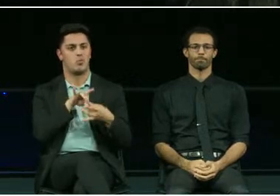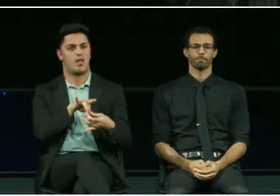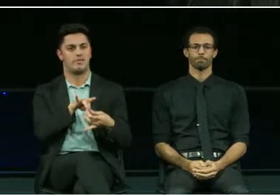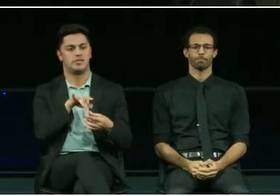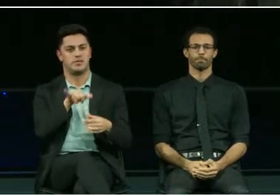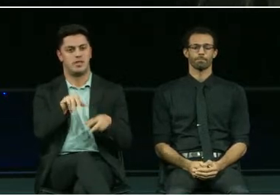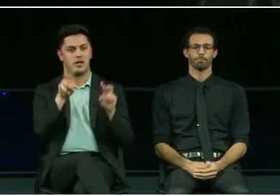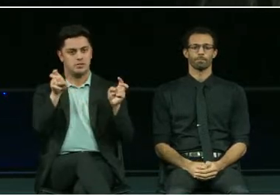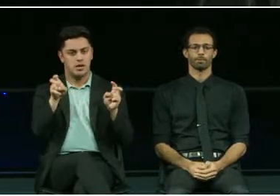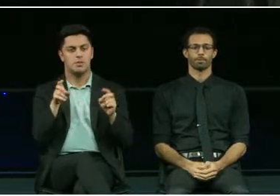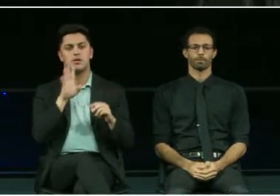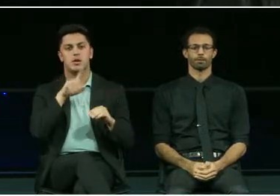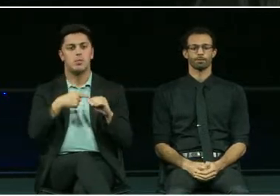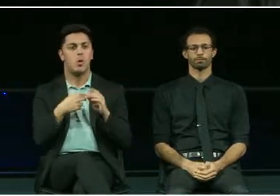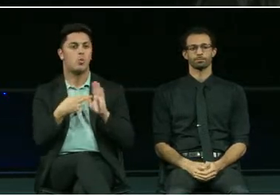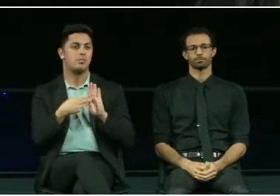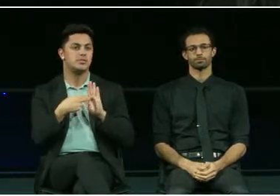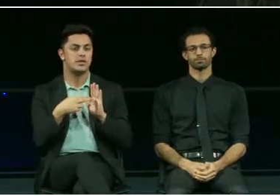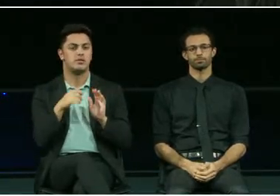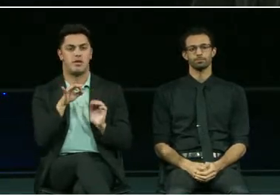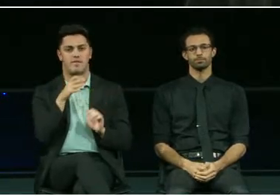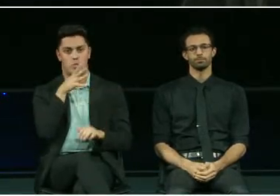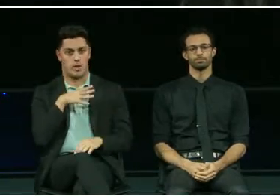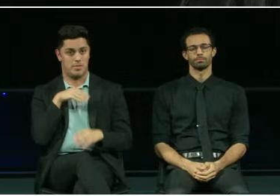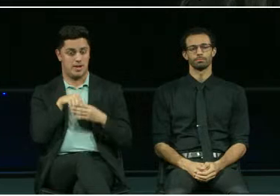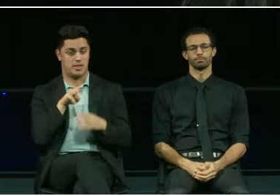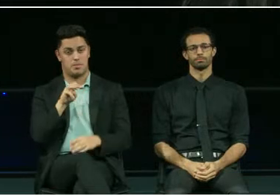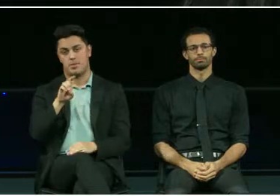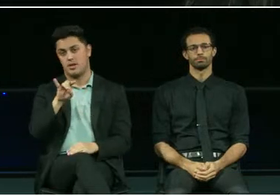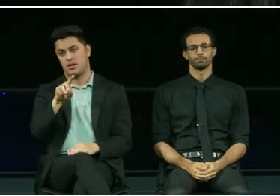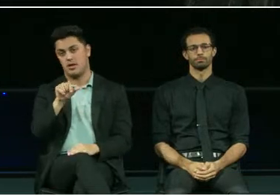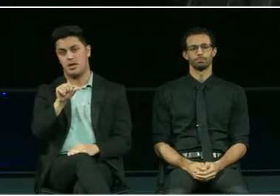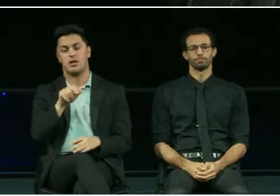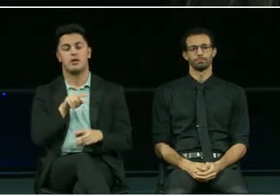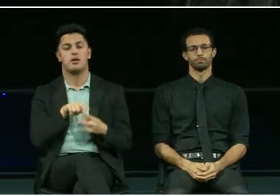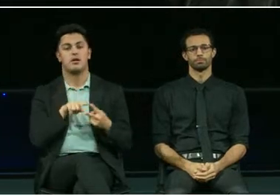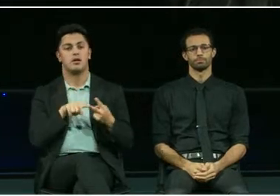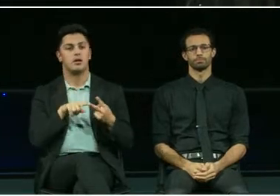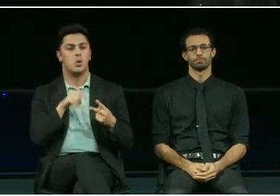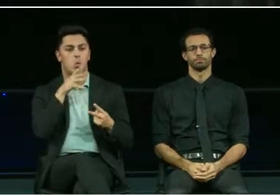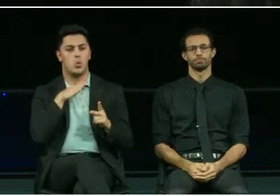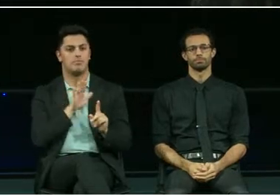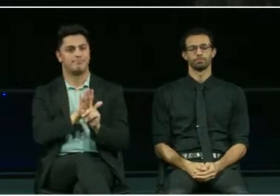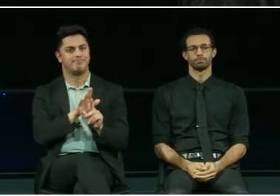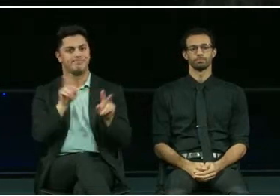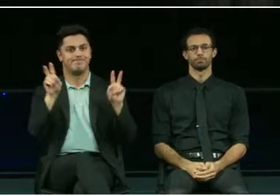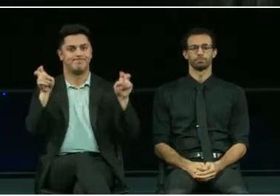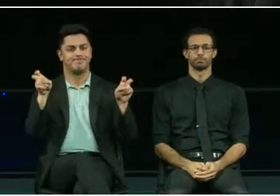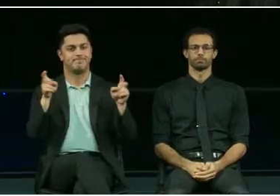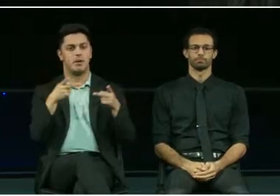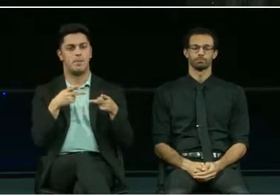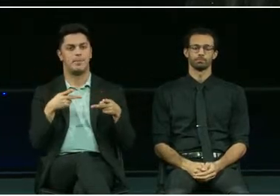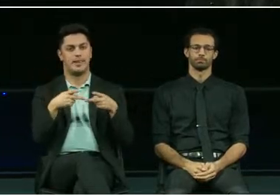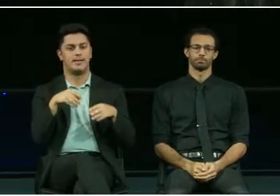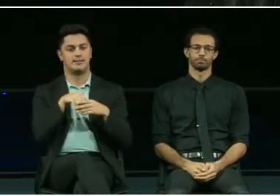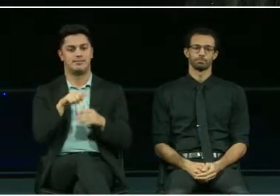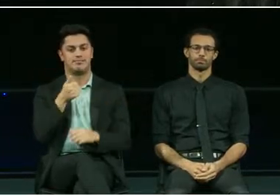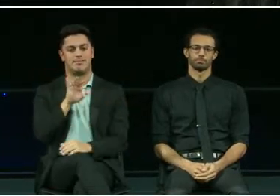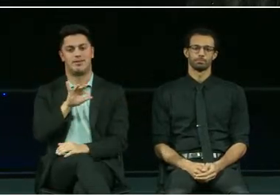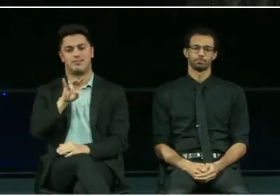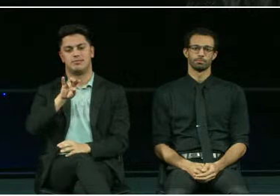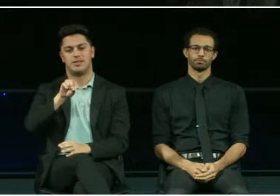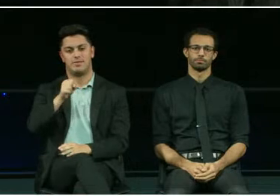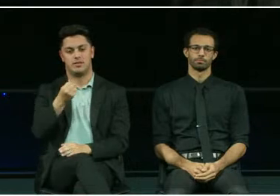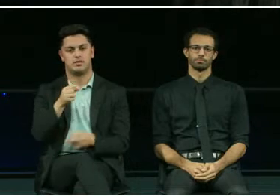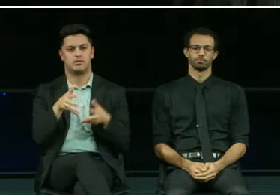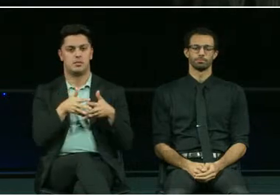talking about representation of women in the media. We're talking about, you know, a woman's quote-unquote place in 1970s